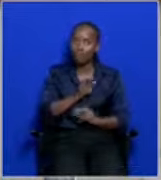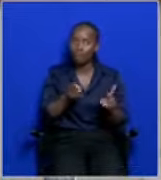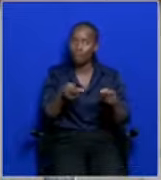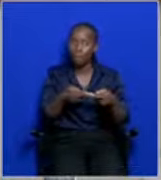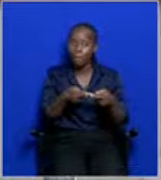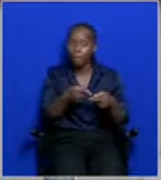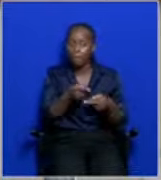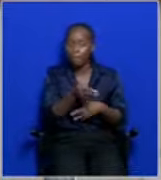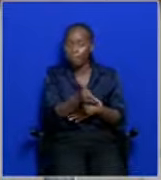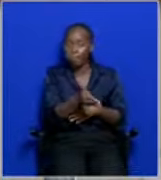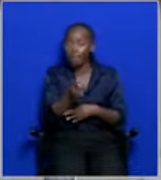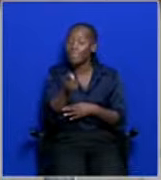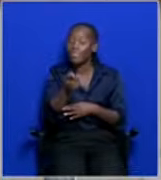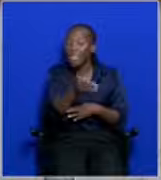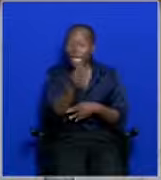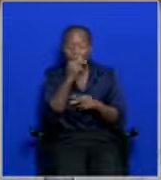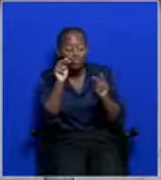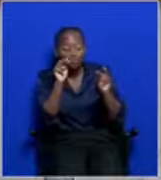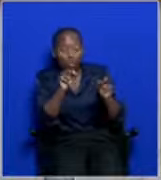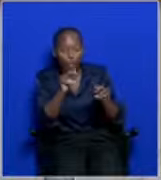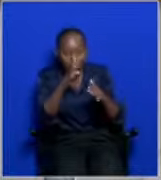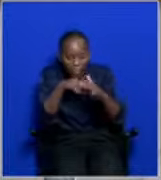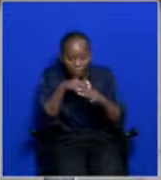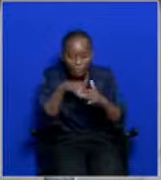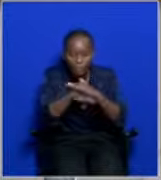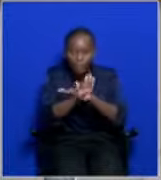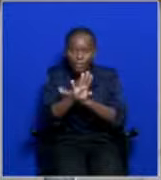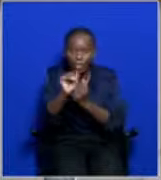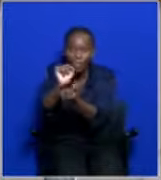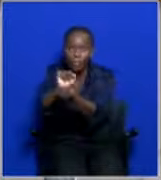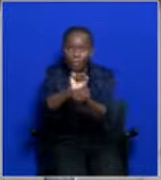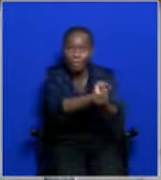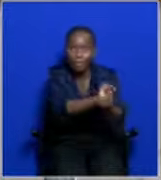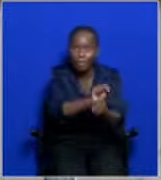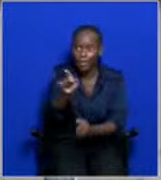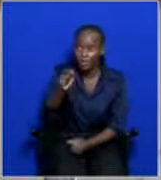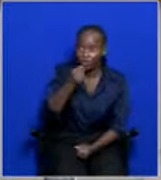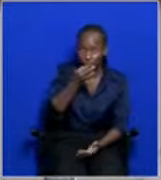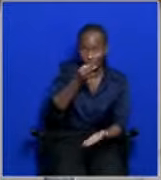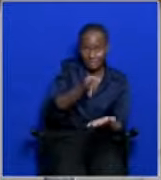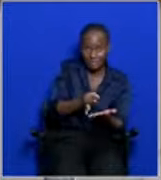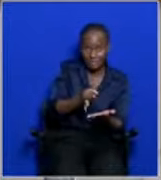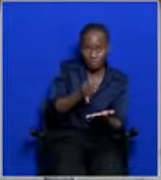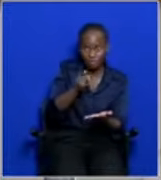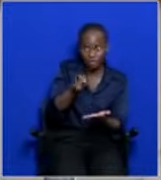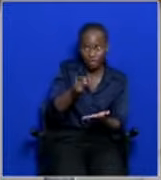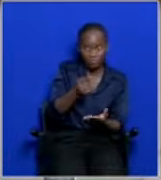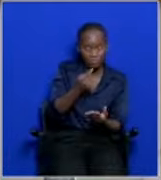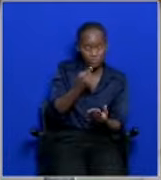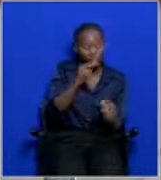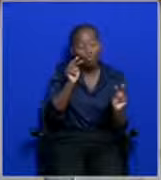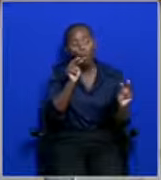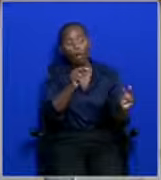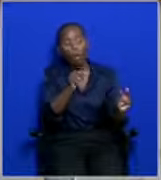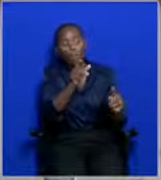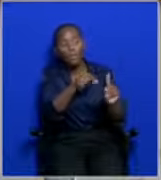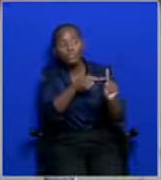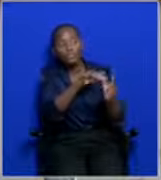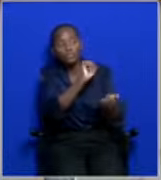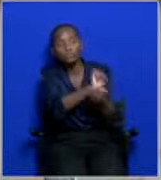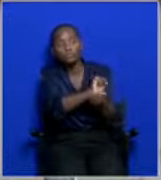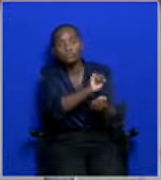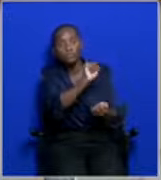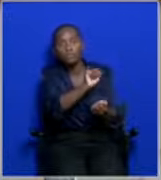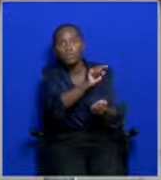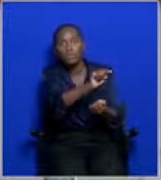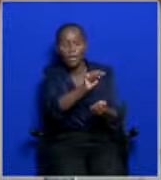sufficient for EMPD to take an initiative to establish why it is they are being arrested and to seek such information as they